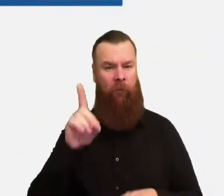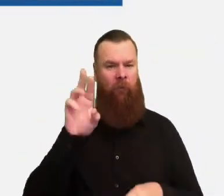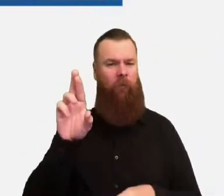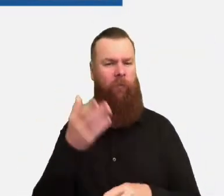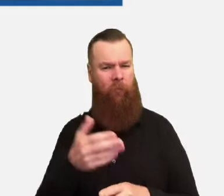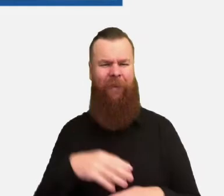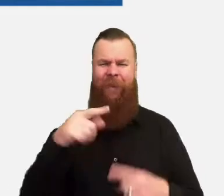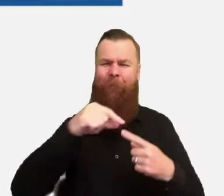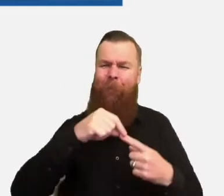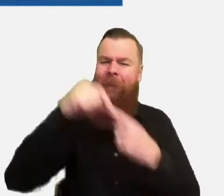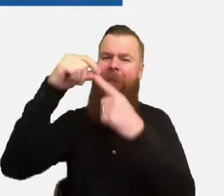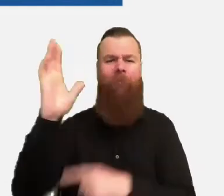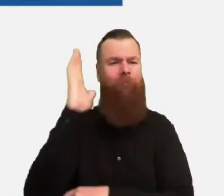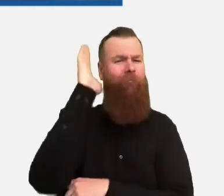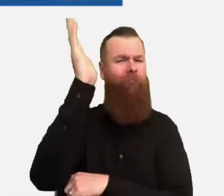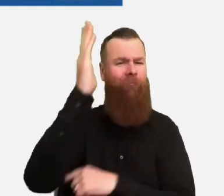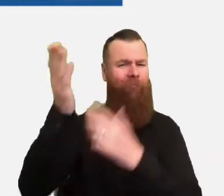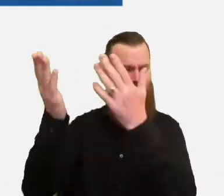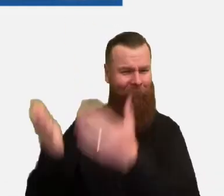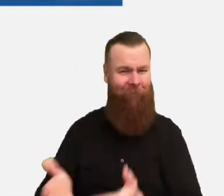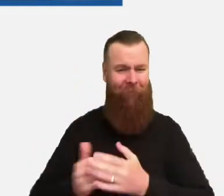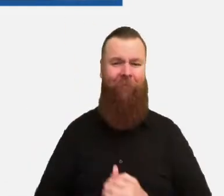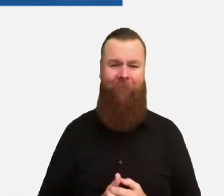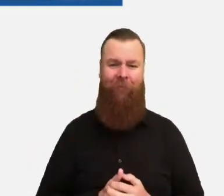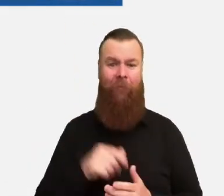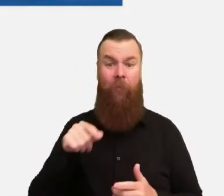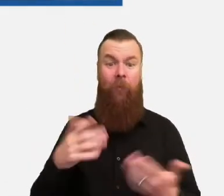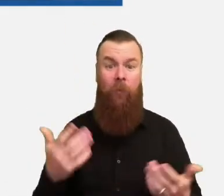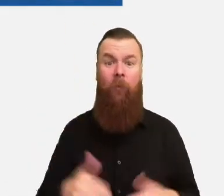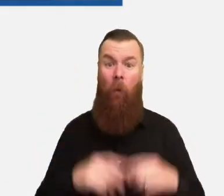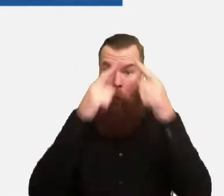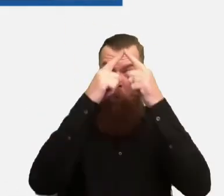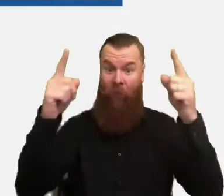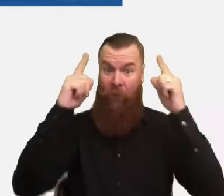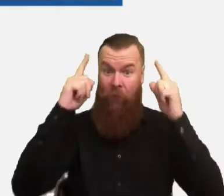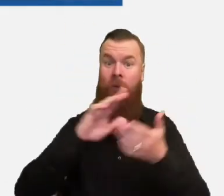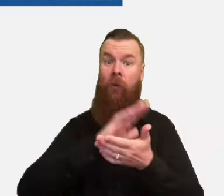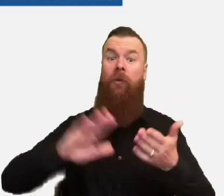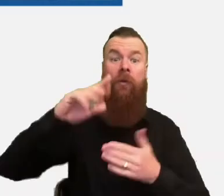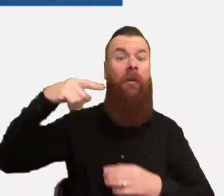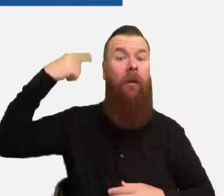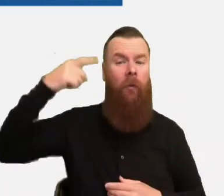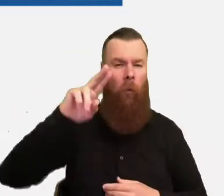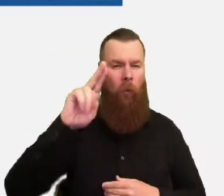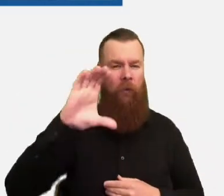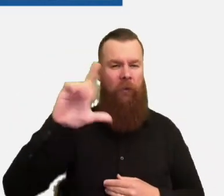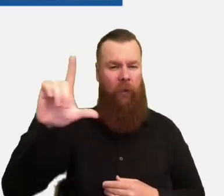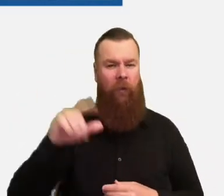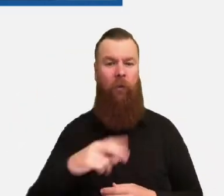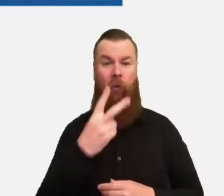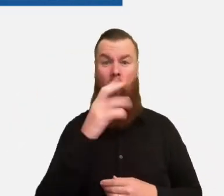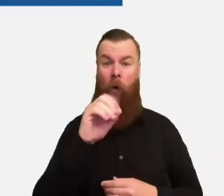Londres. Liz Varga joined the University College in London in 2019 and is developing an Institute for